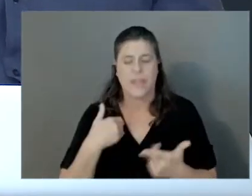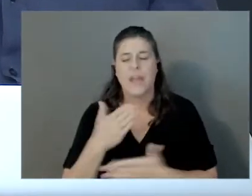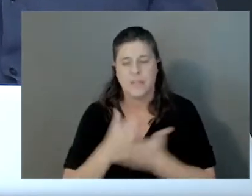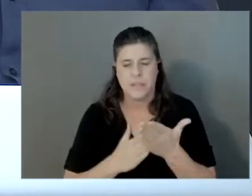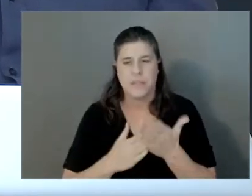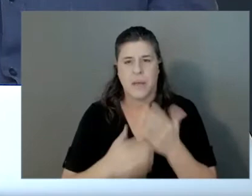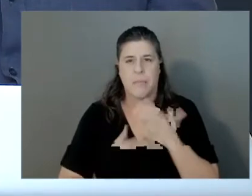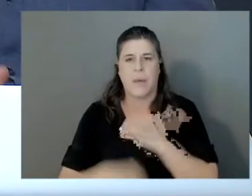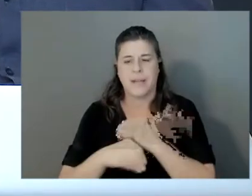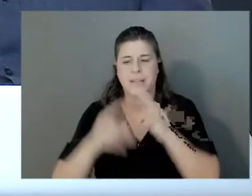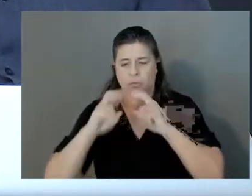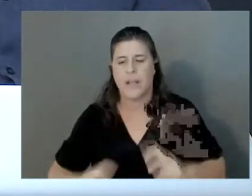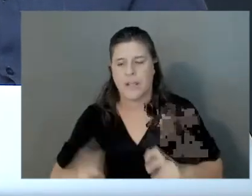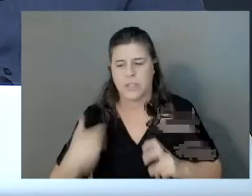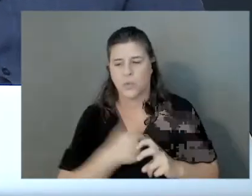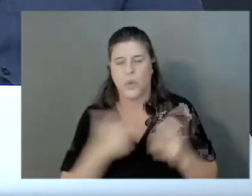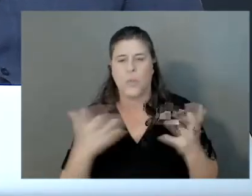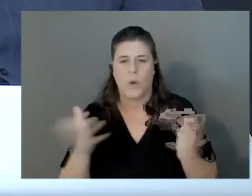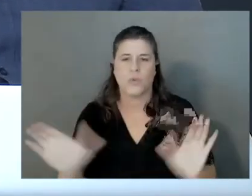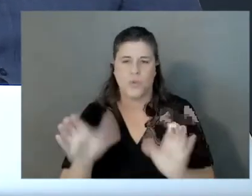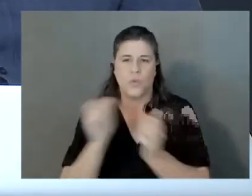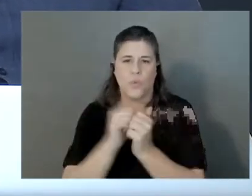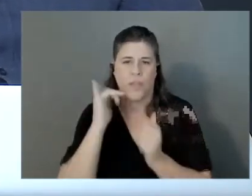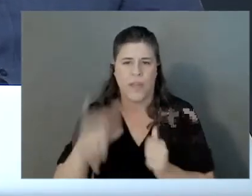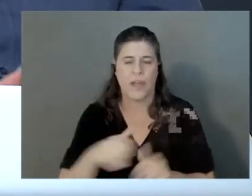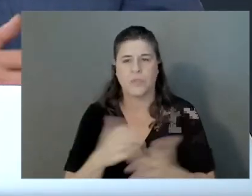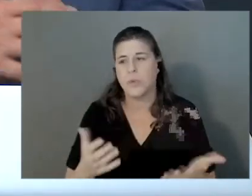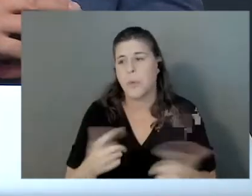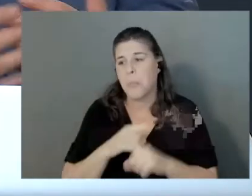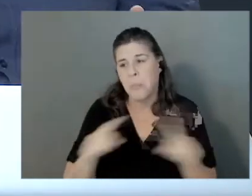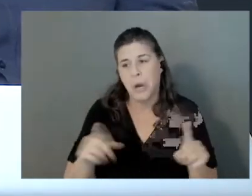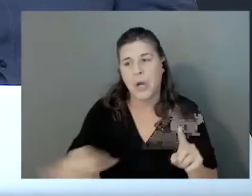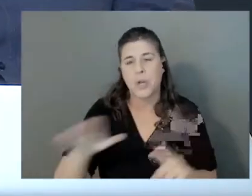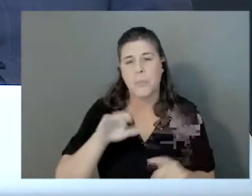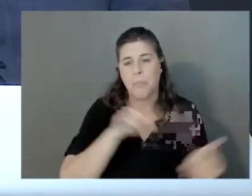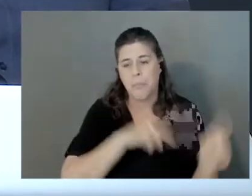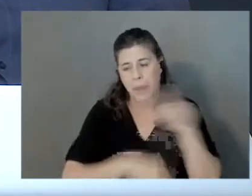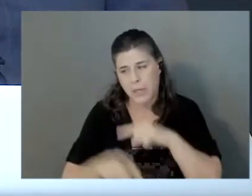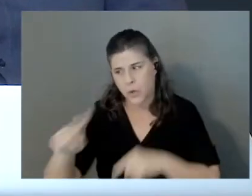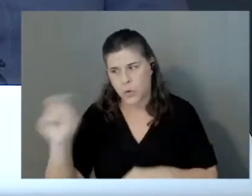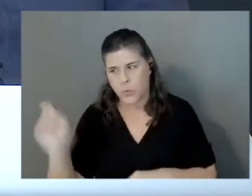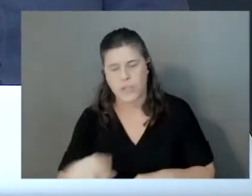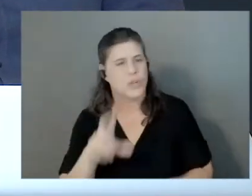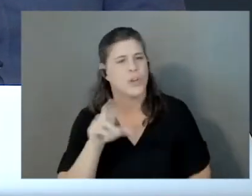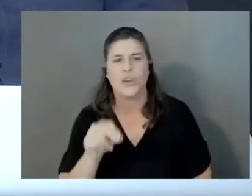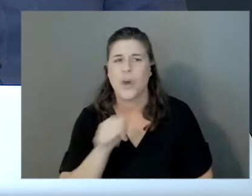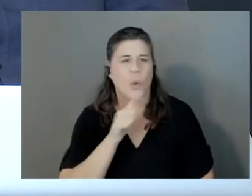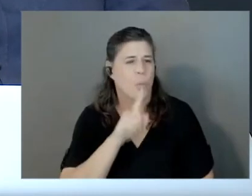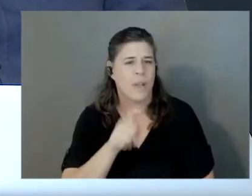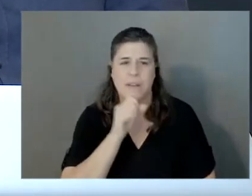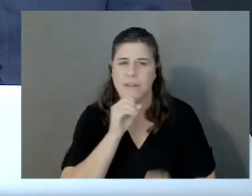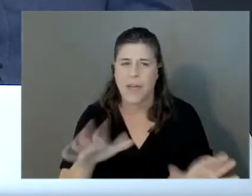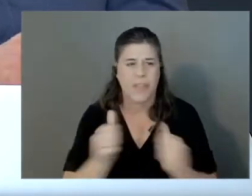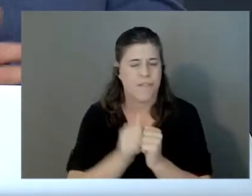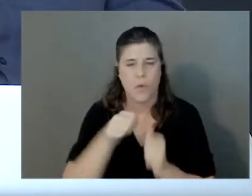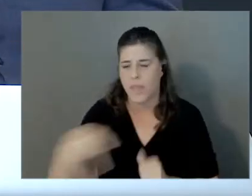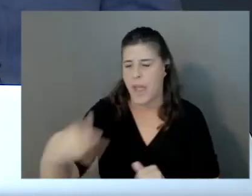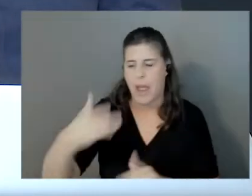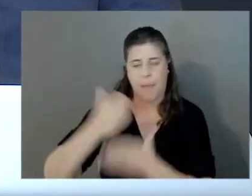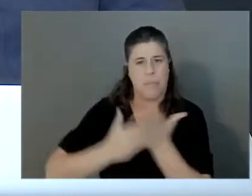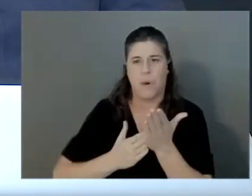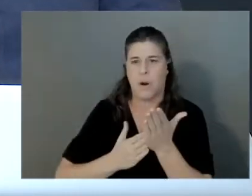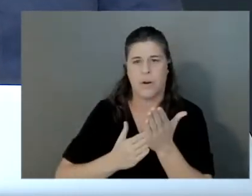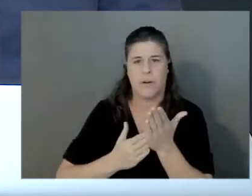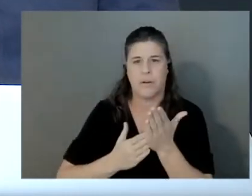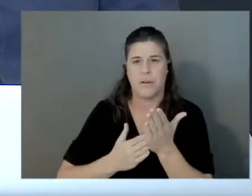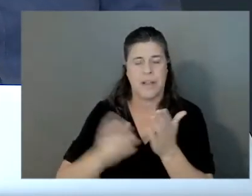analysis we invite you to do. So back to your question, no, there's nothing to do on the application side. It's totally transparent